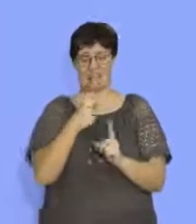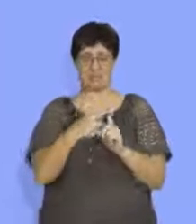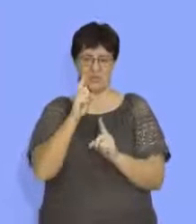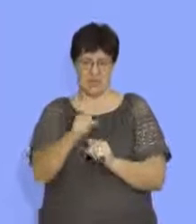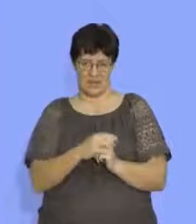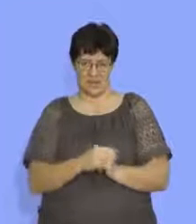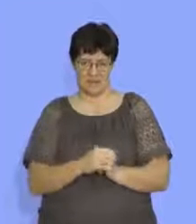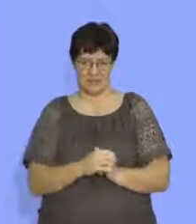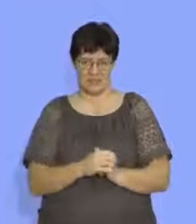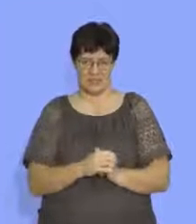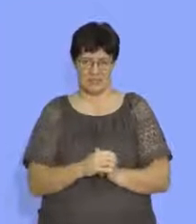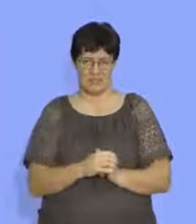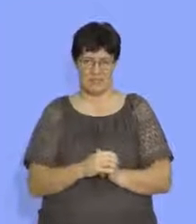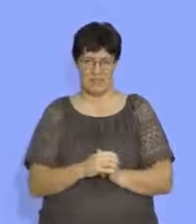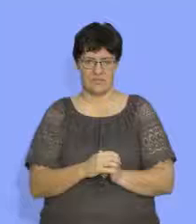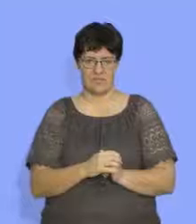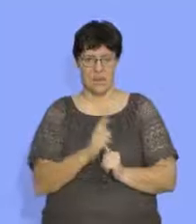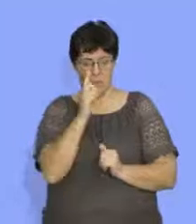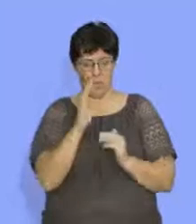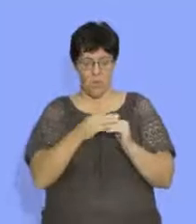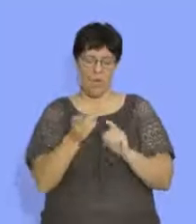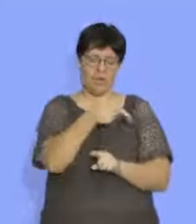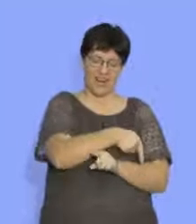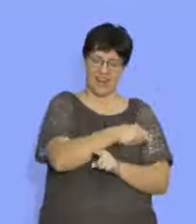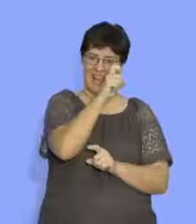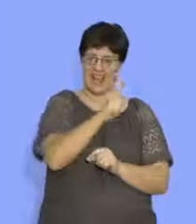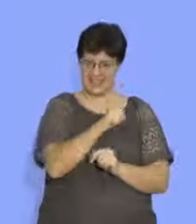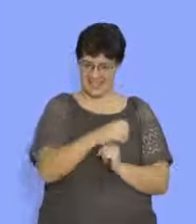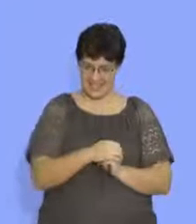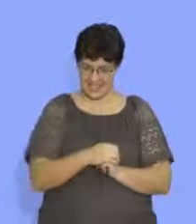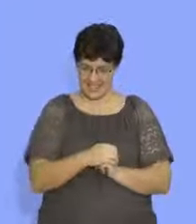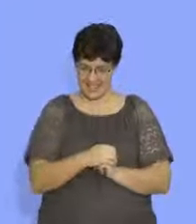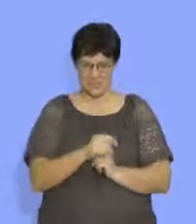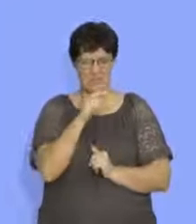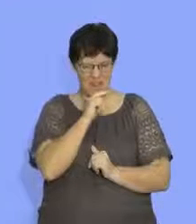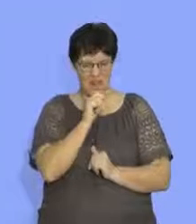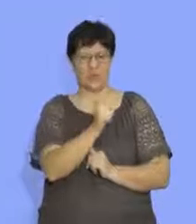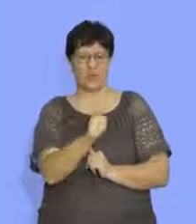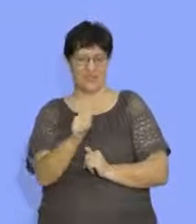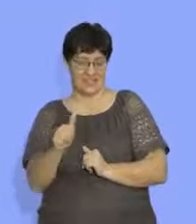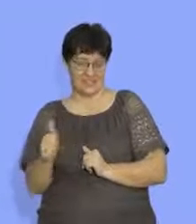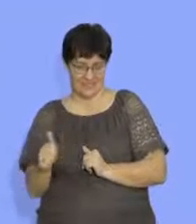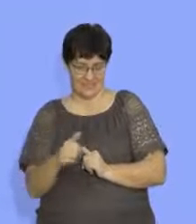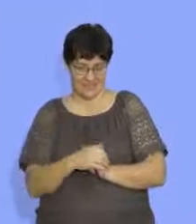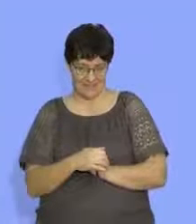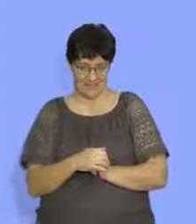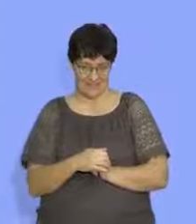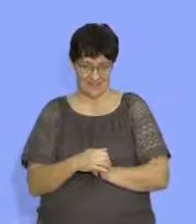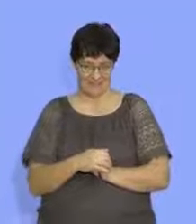it for you. This one is one more than the previous term. That's what consecutive means. So if I say